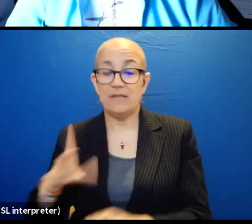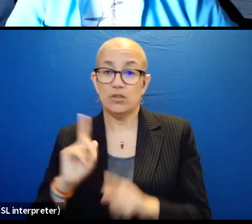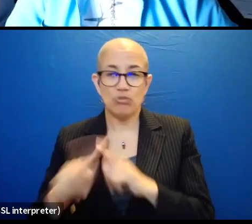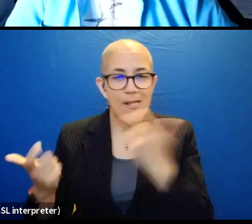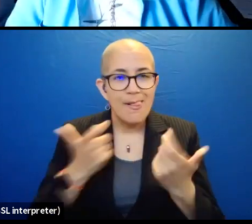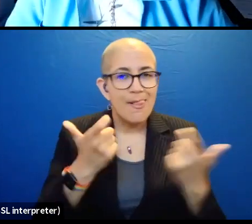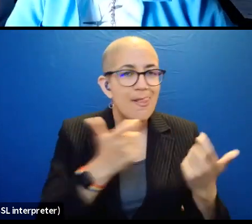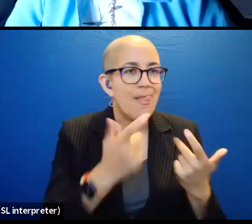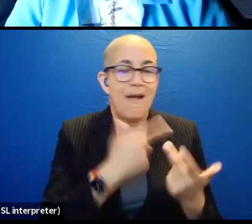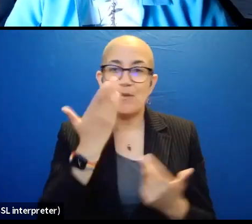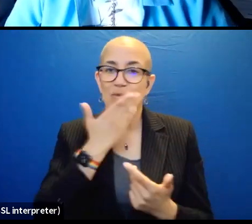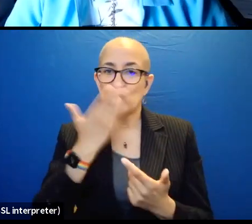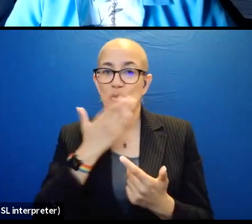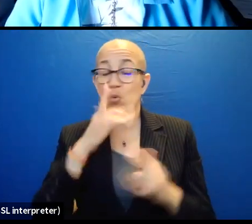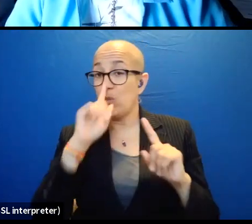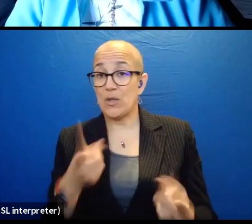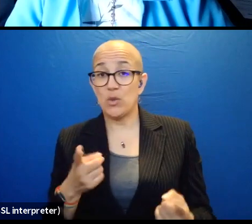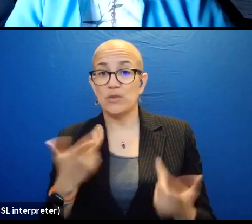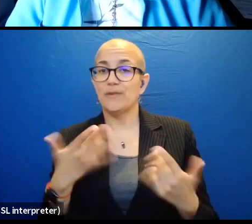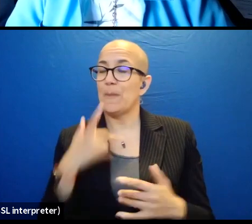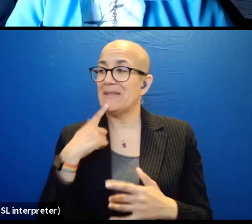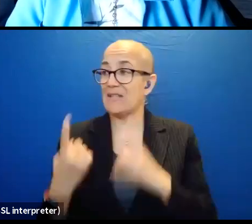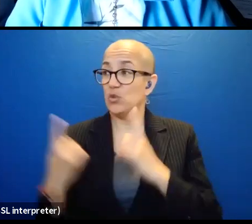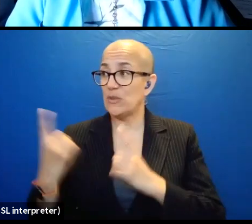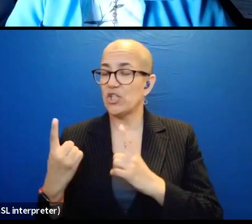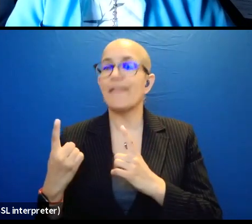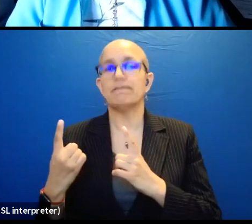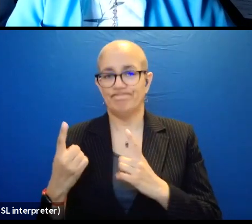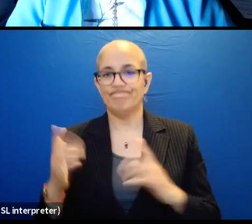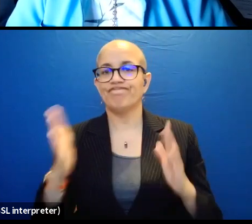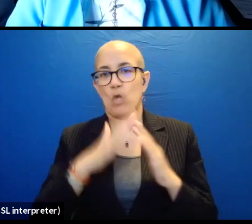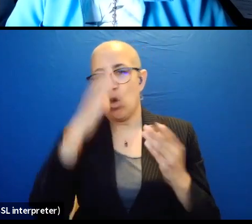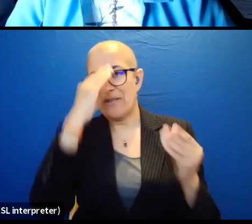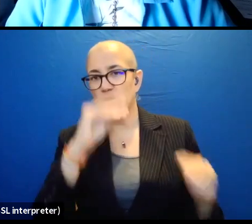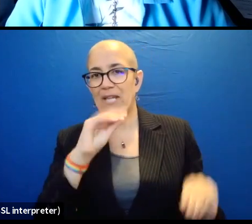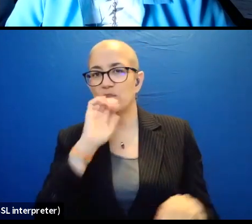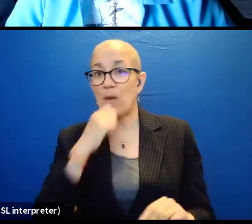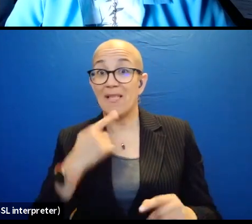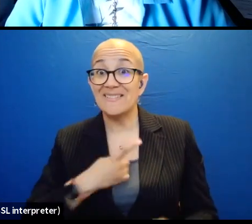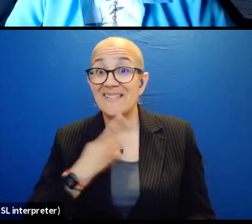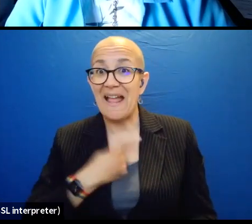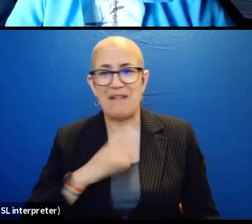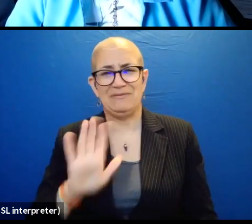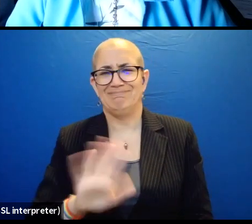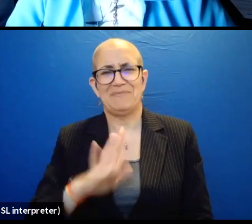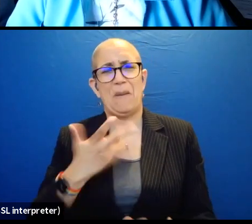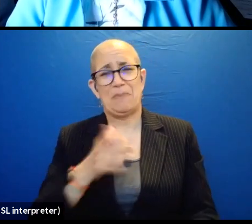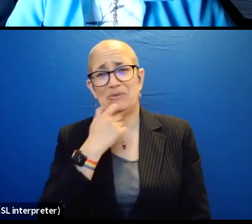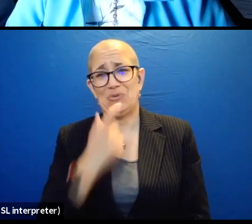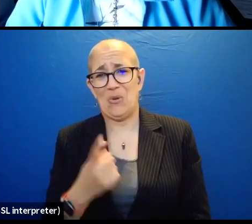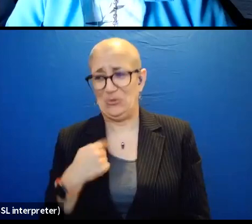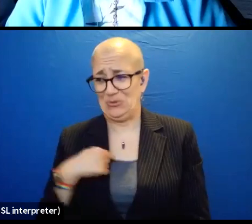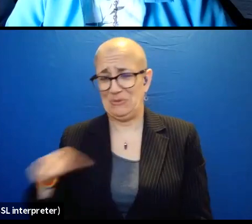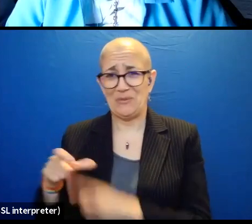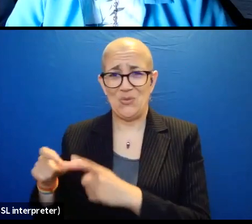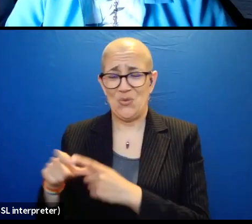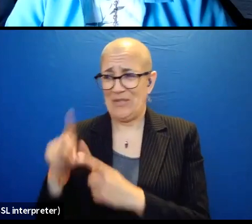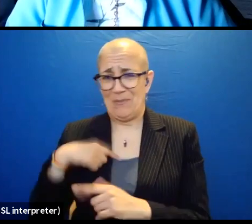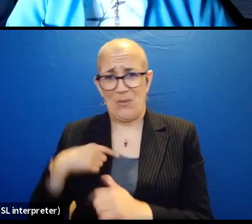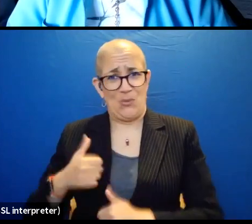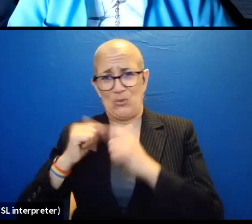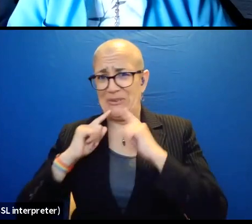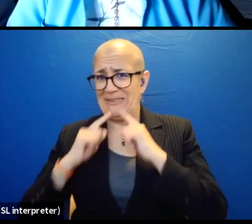so we just said to each other, well, let's home educate him. Not ourselves, because as I said, with respect to my daughter, I don't think I'd be a great